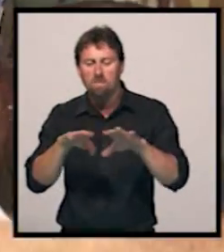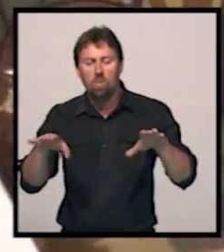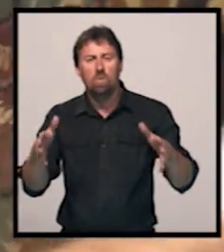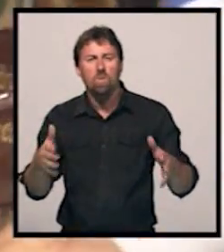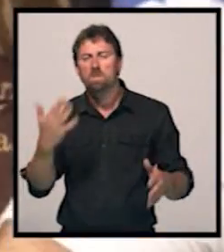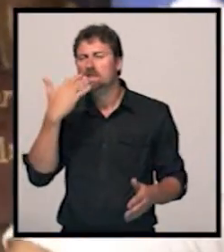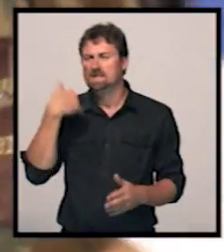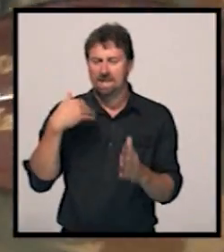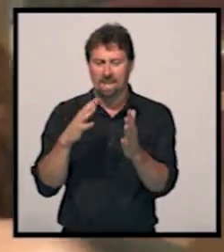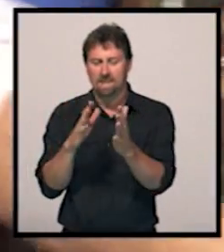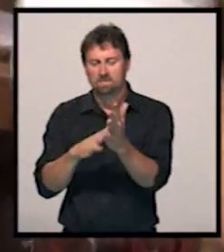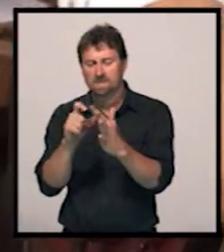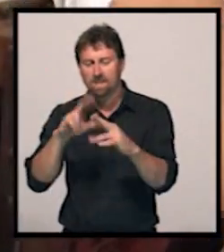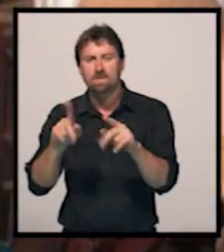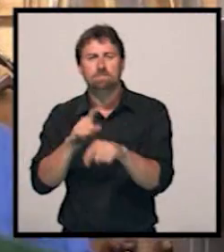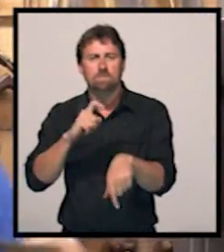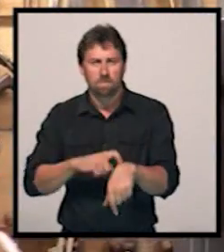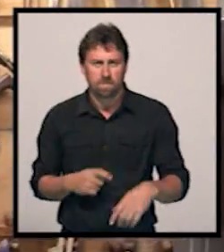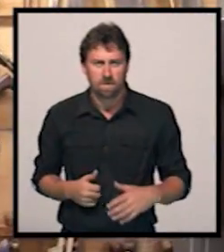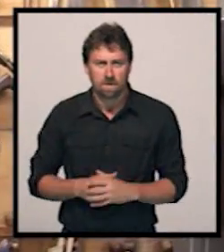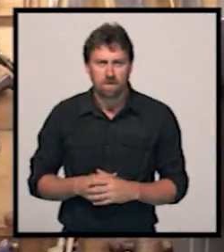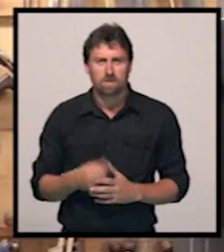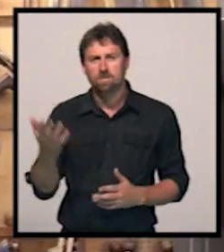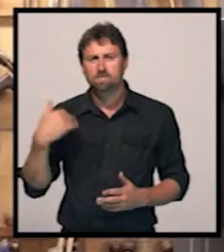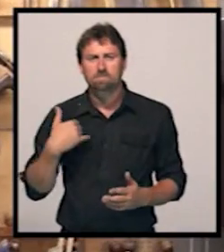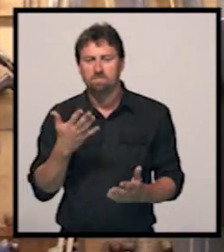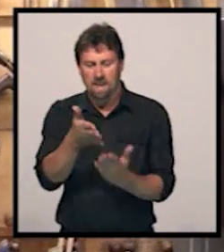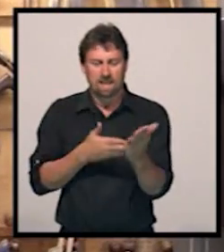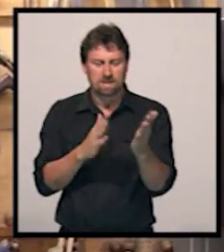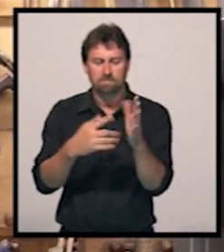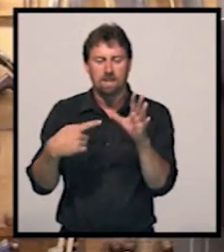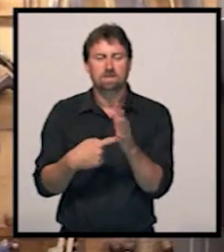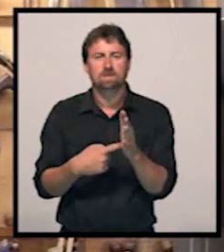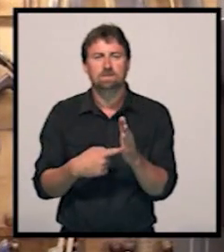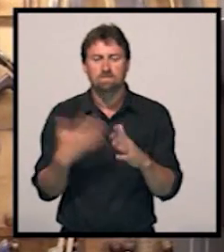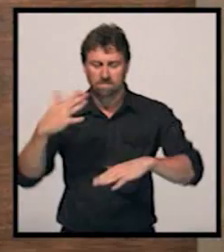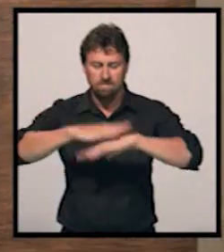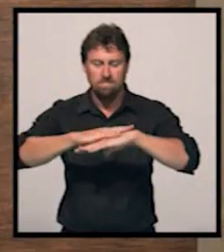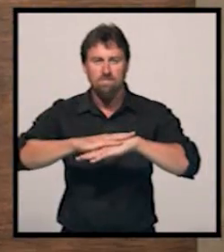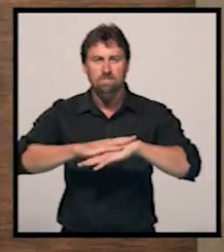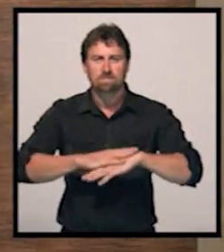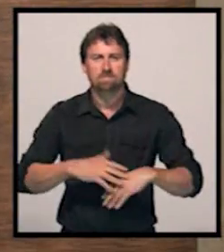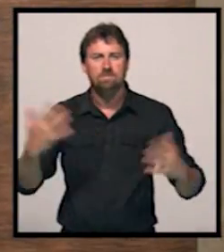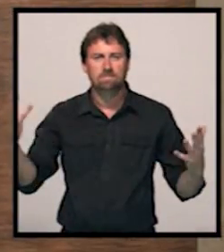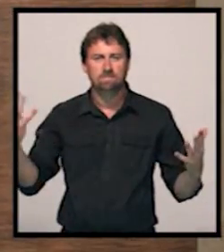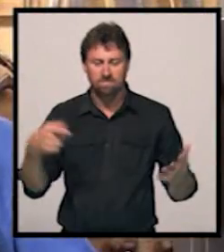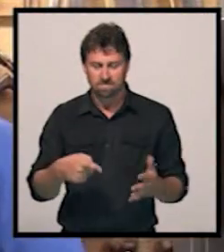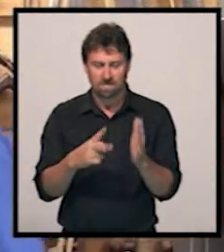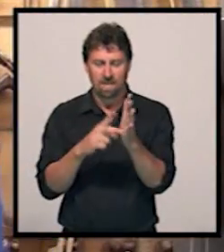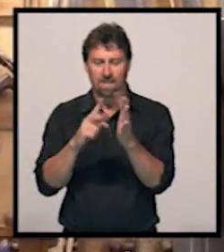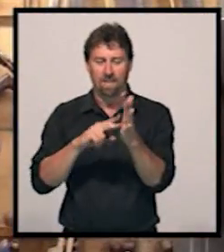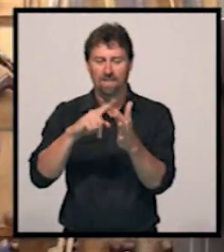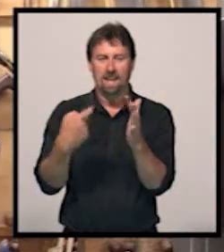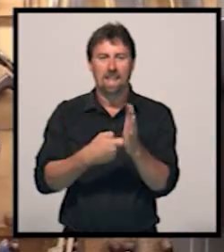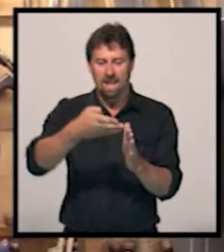put a fence on it, go to the cheapie shop, get one of these cutting mats, cut it to size, and there's a veneer cutting board. How